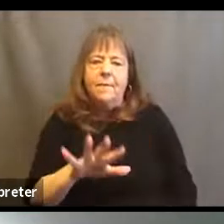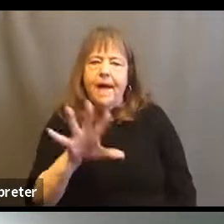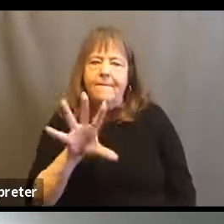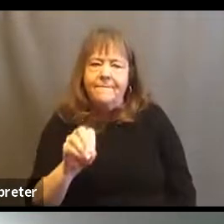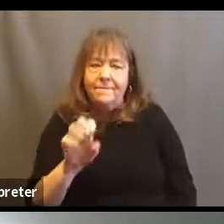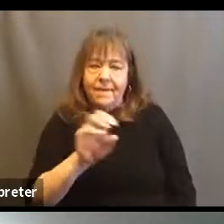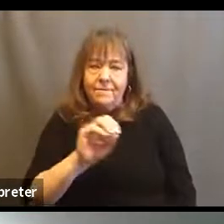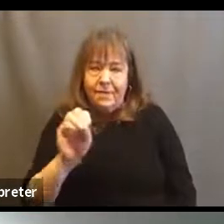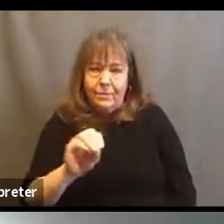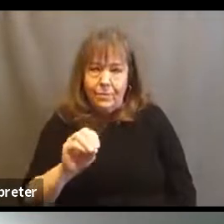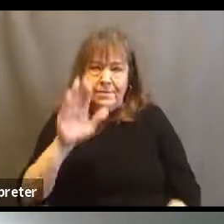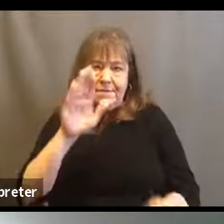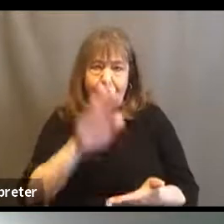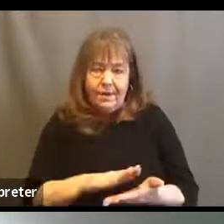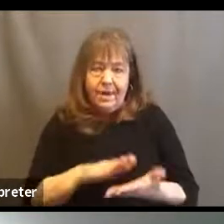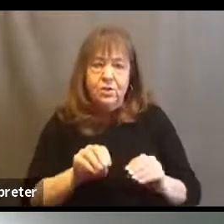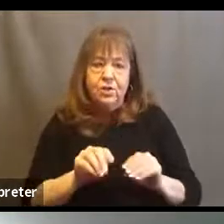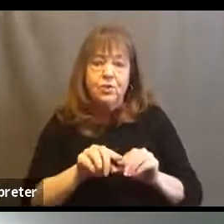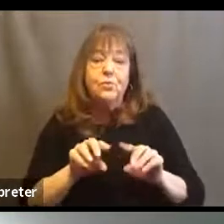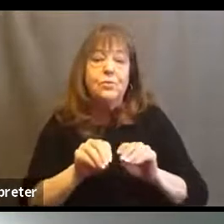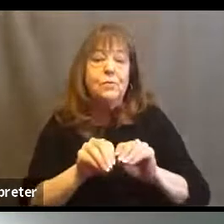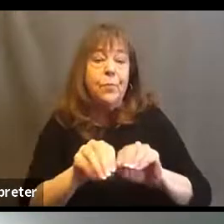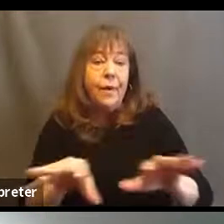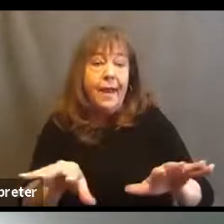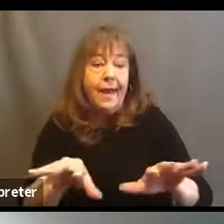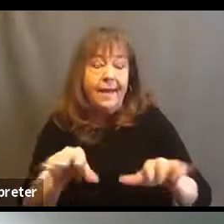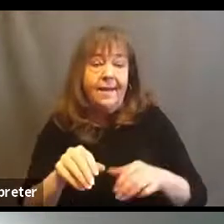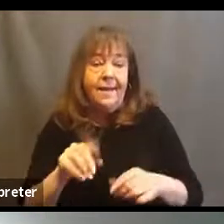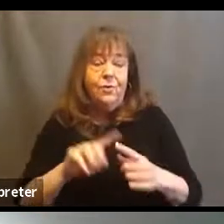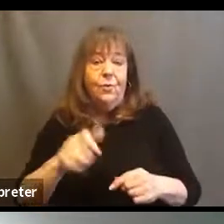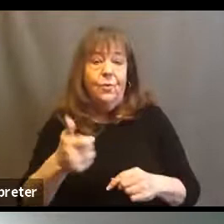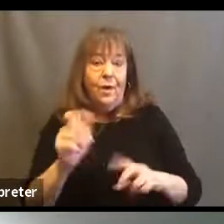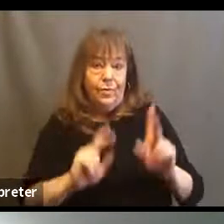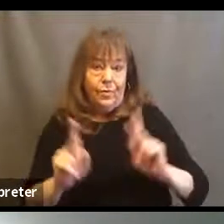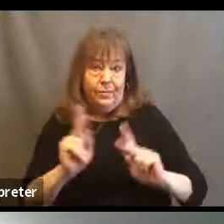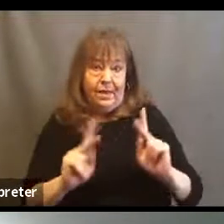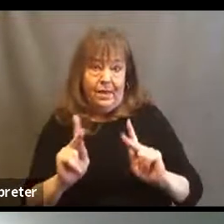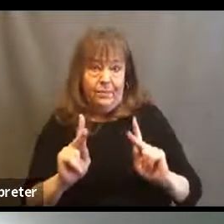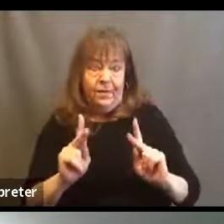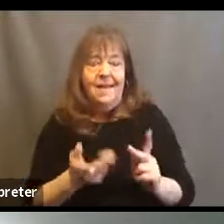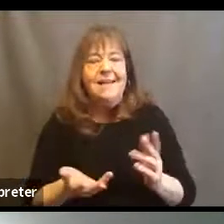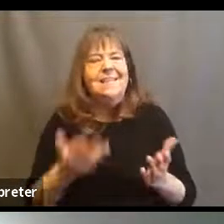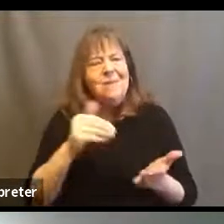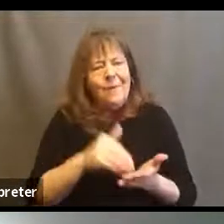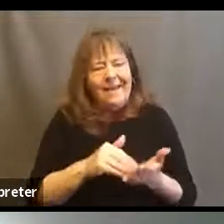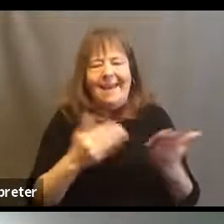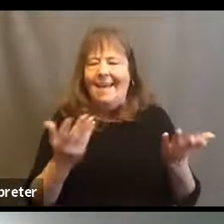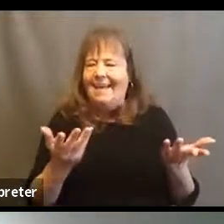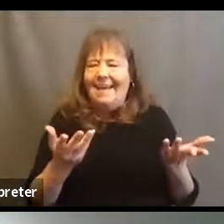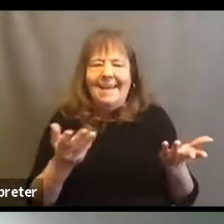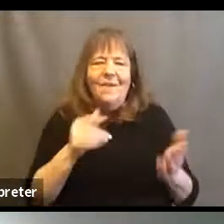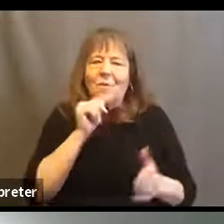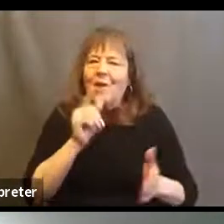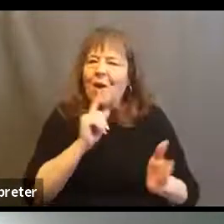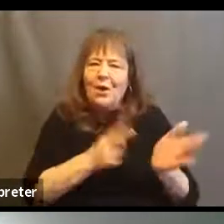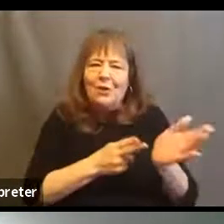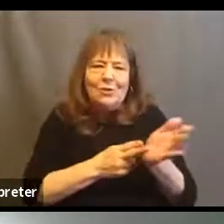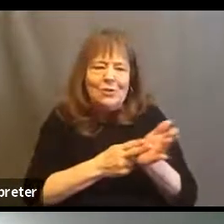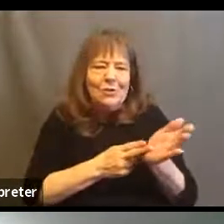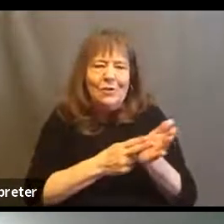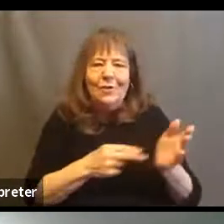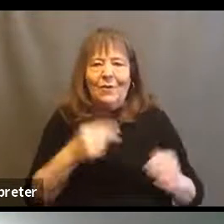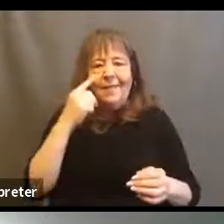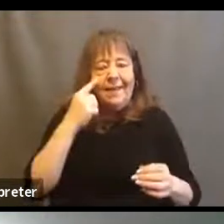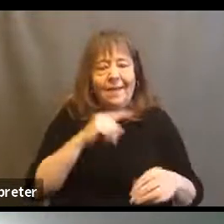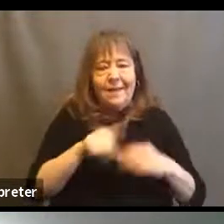they believe, in the ability of those individuals to transfer the virus. Now, again, some of that's theoretical, based upon positivity